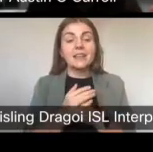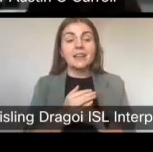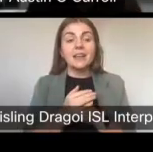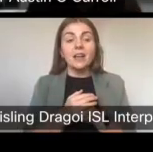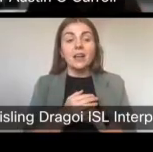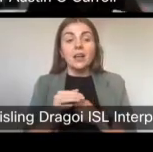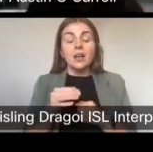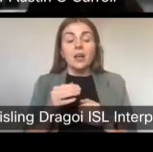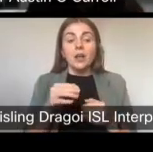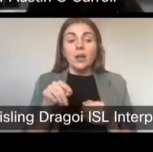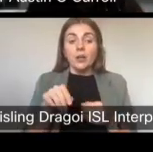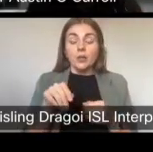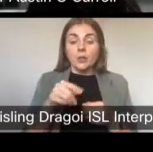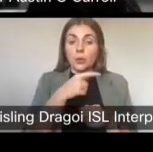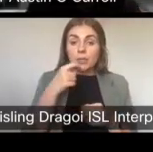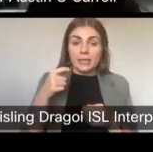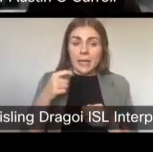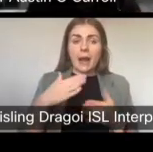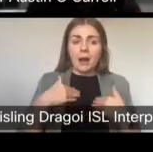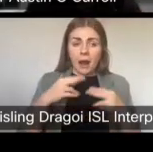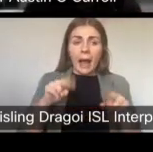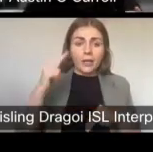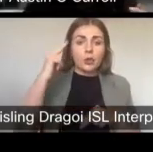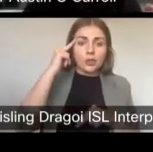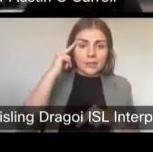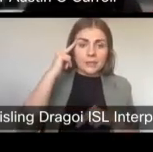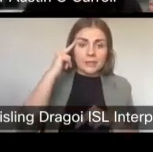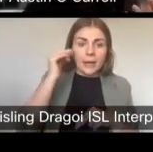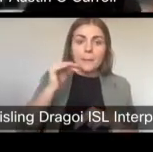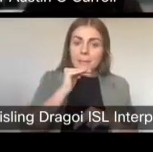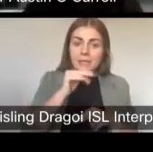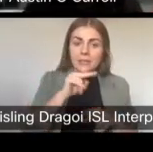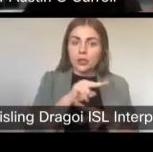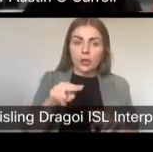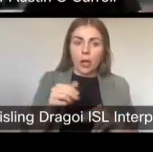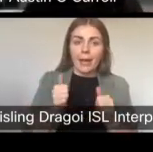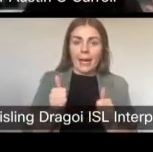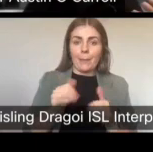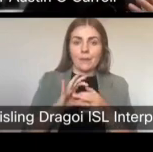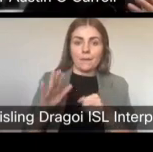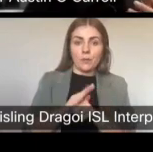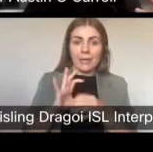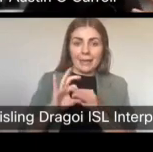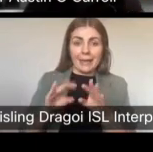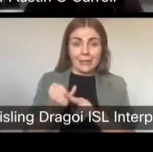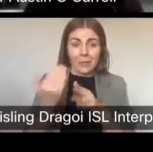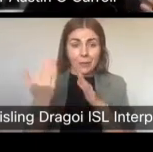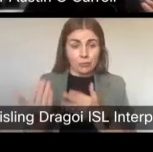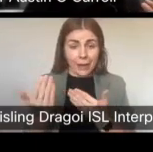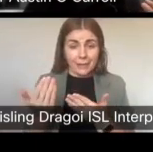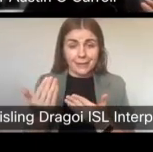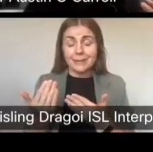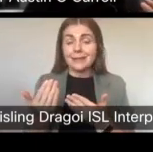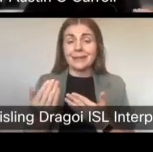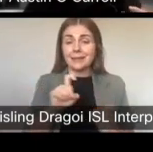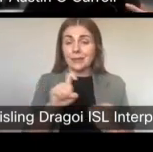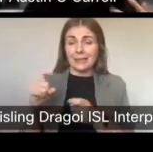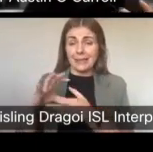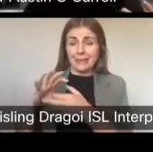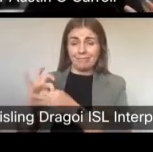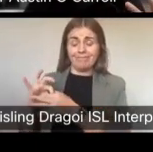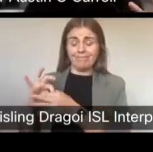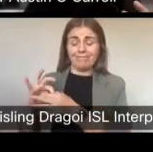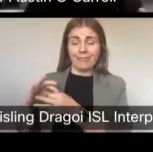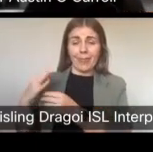that trauma results in not being able to fully engage at the present. You're still caught in the past. It's more a can't than a won't. So when